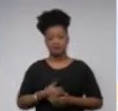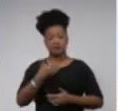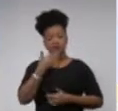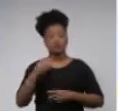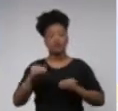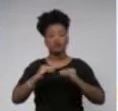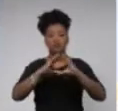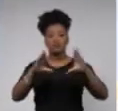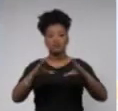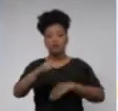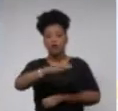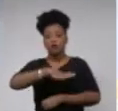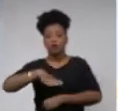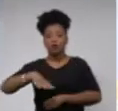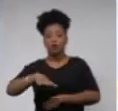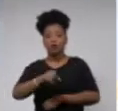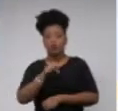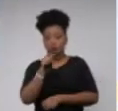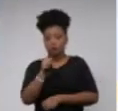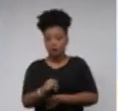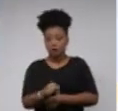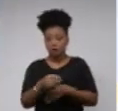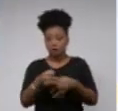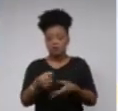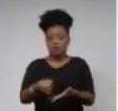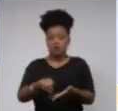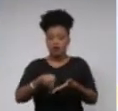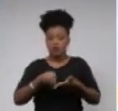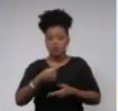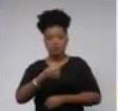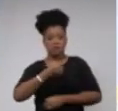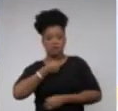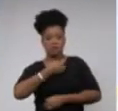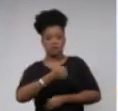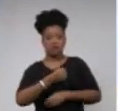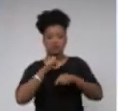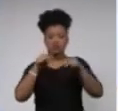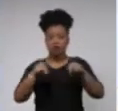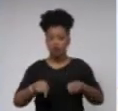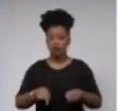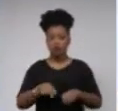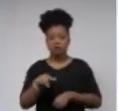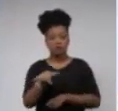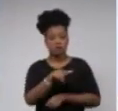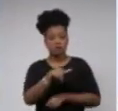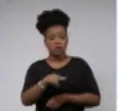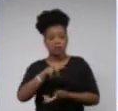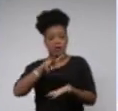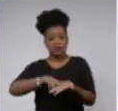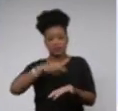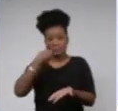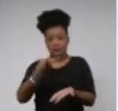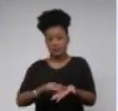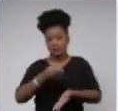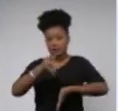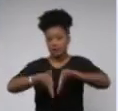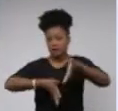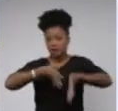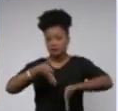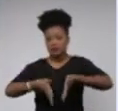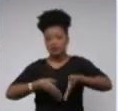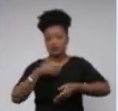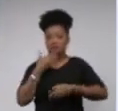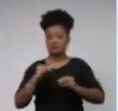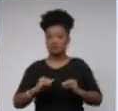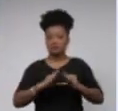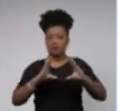Good morning to everyone, to Pepe Mejia, who joins us today, to the sign language interpreter and the audience tuned in